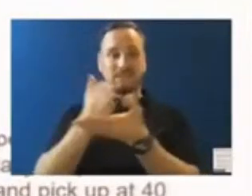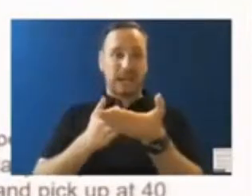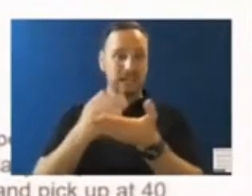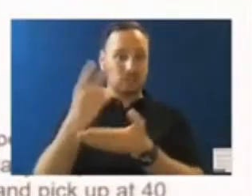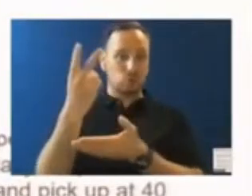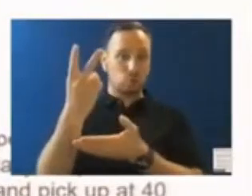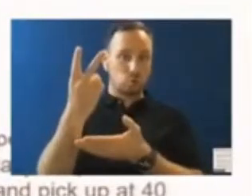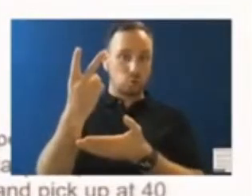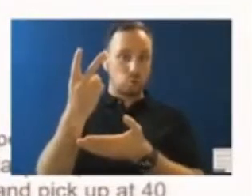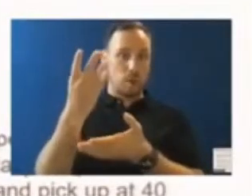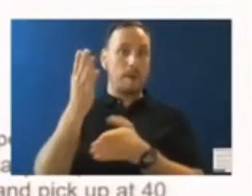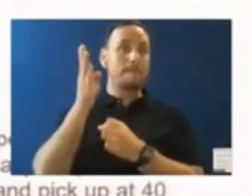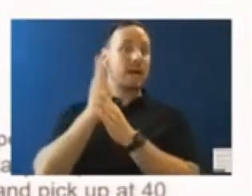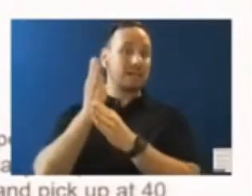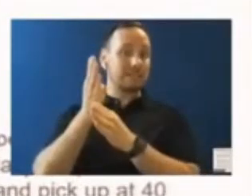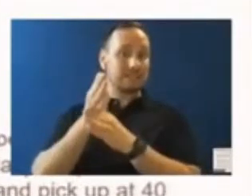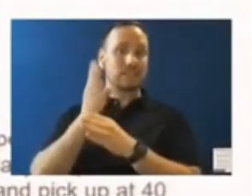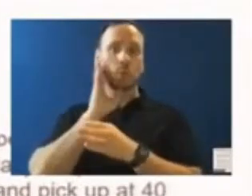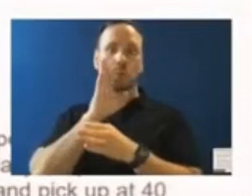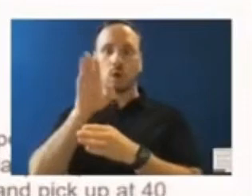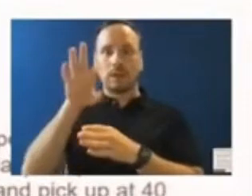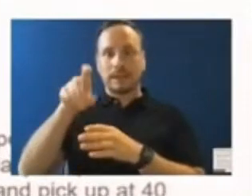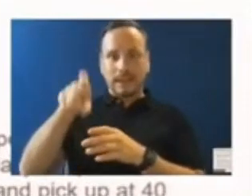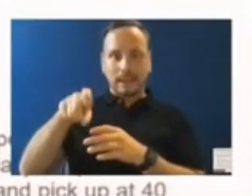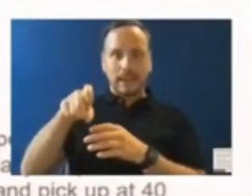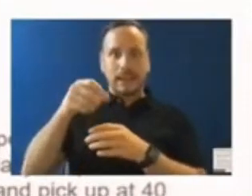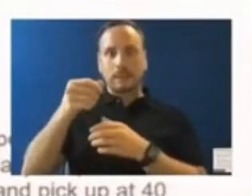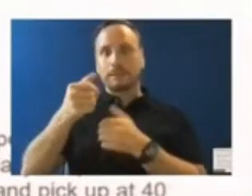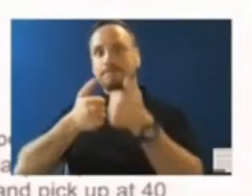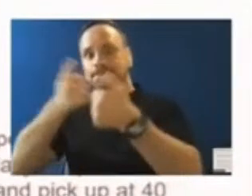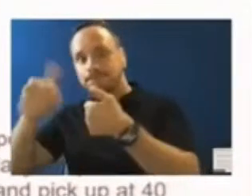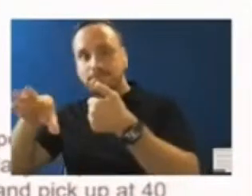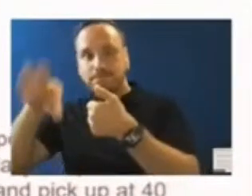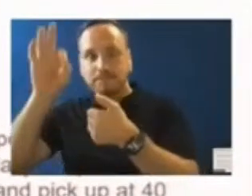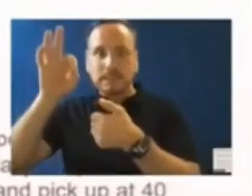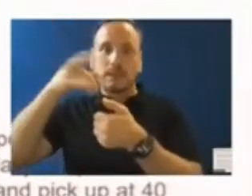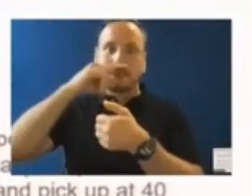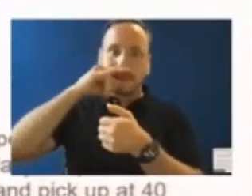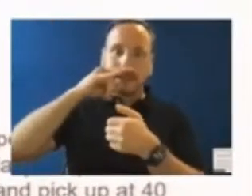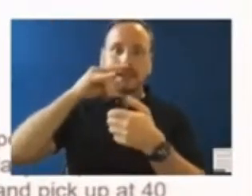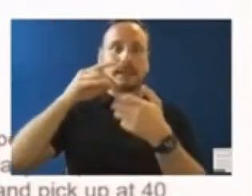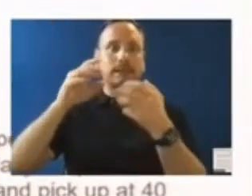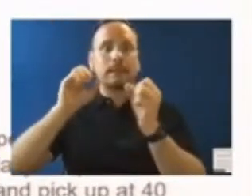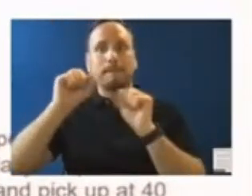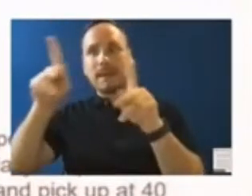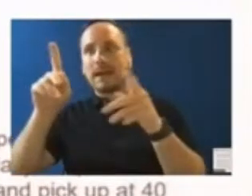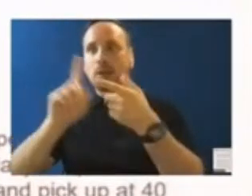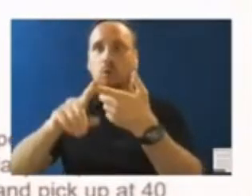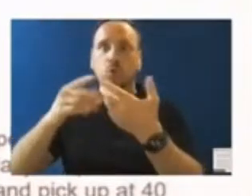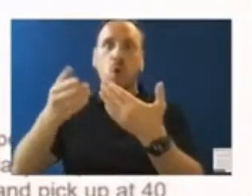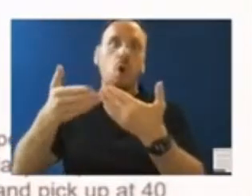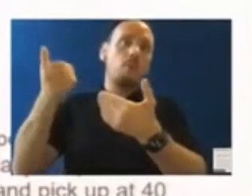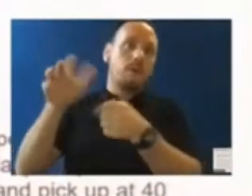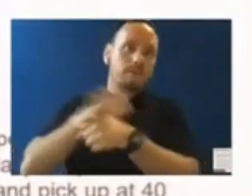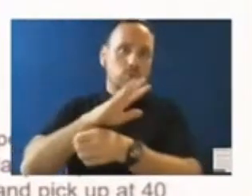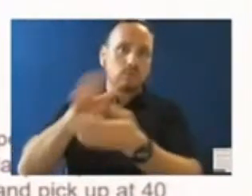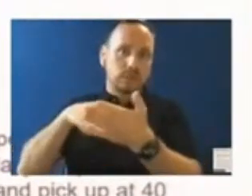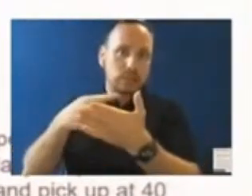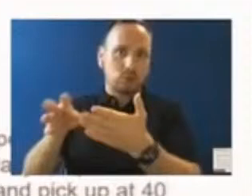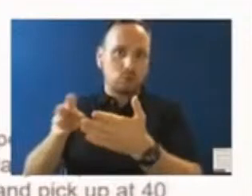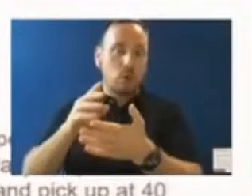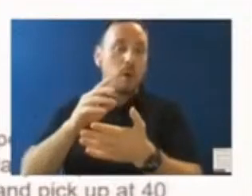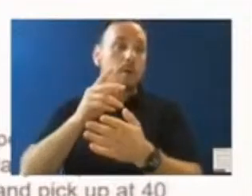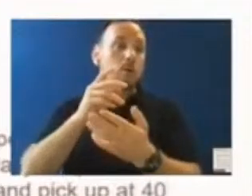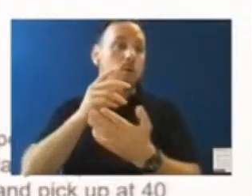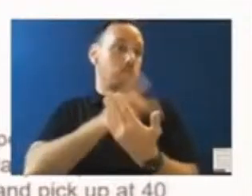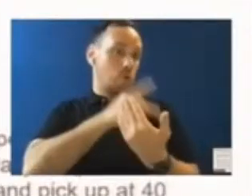the pickup and delivery of children, and will no longer be able to support the meal delivery at that point, but the program will continue.